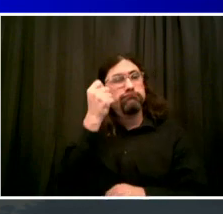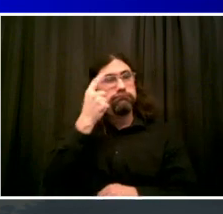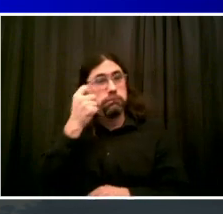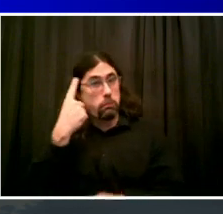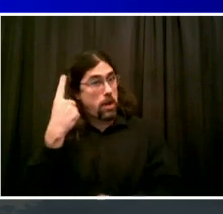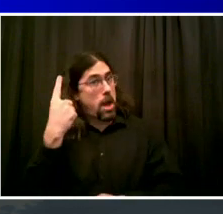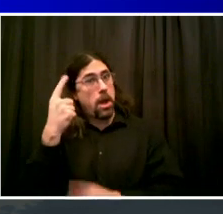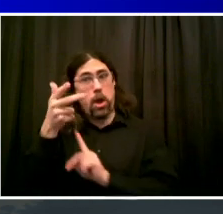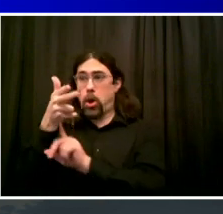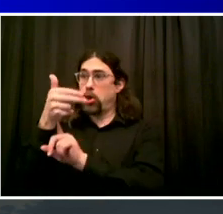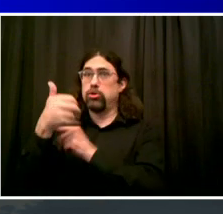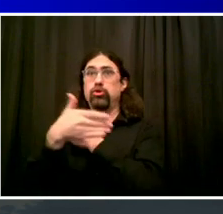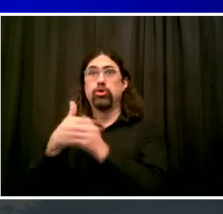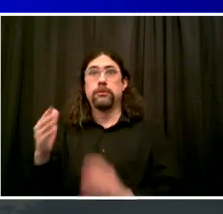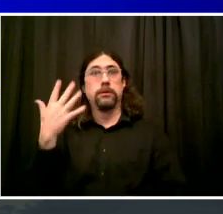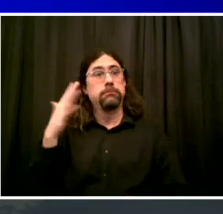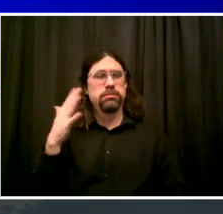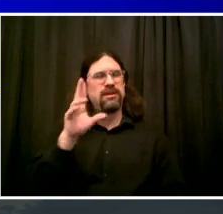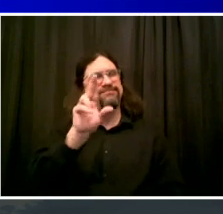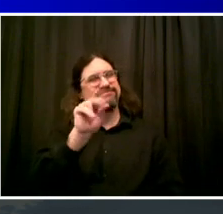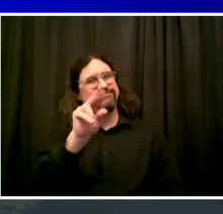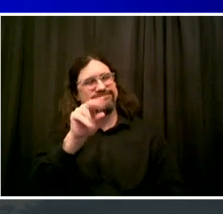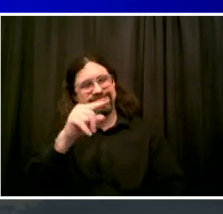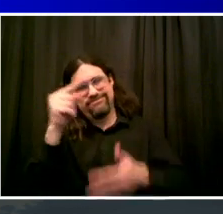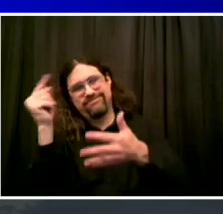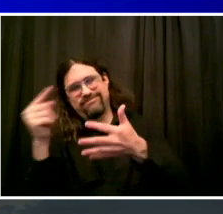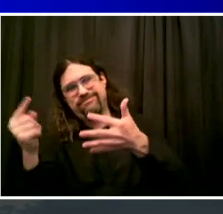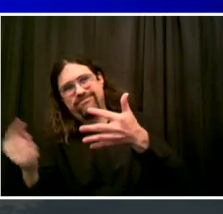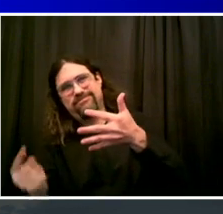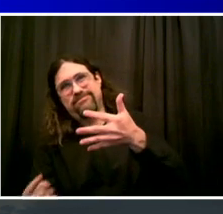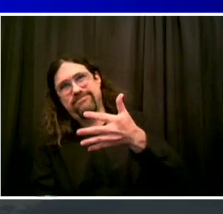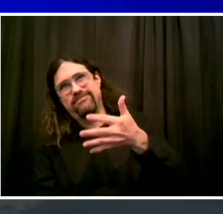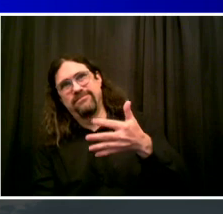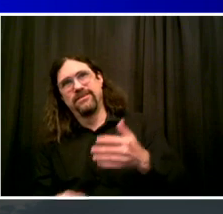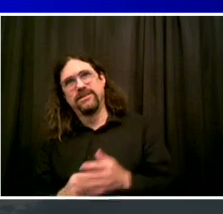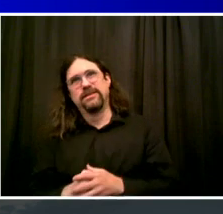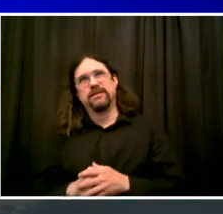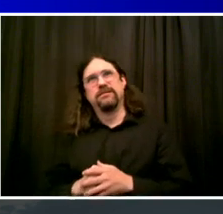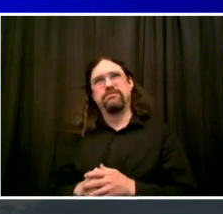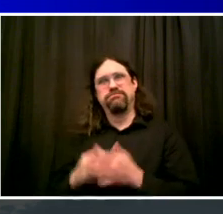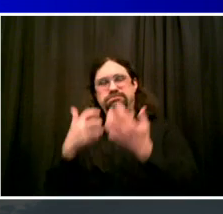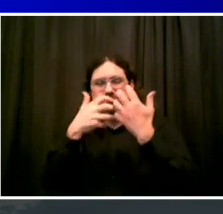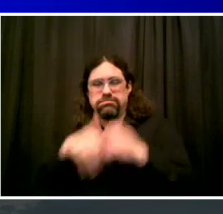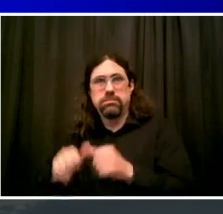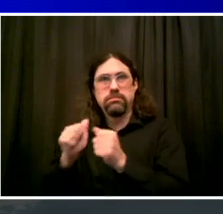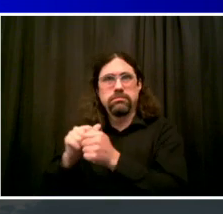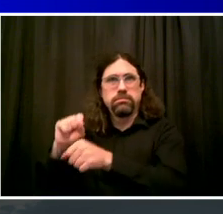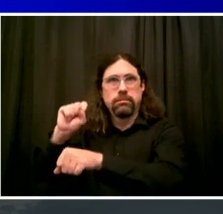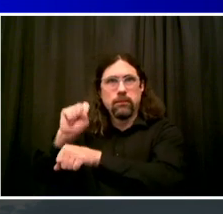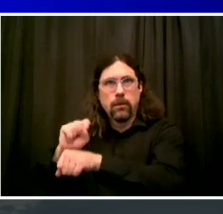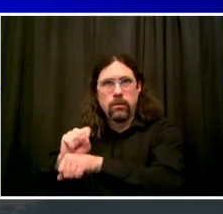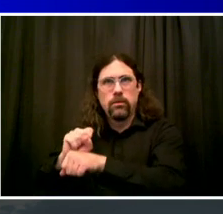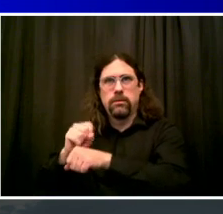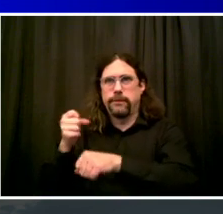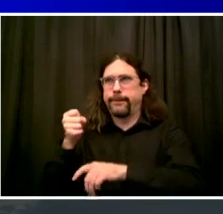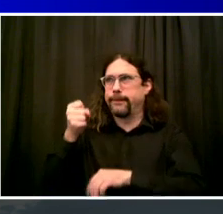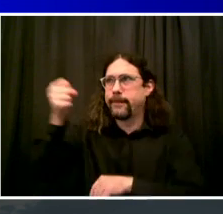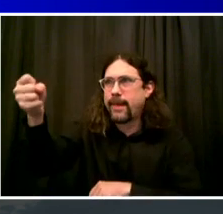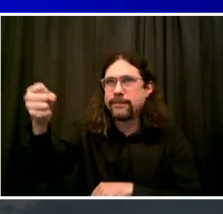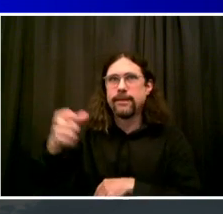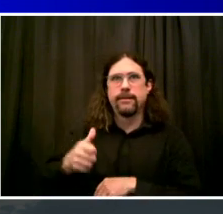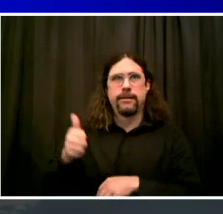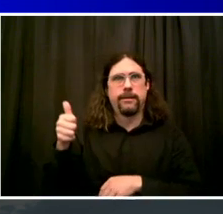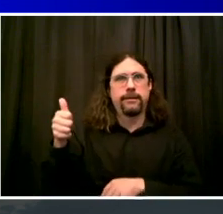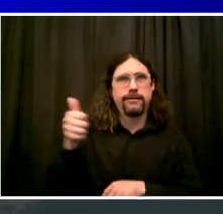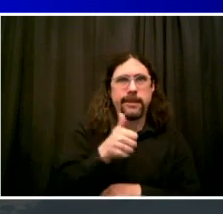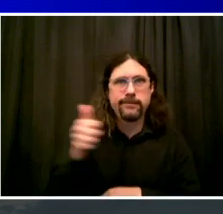someone's identified as needing that isolation and needing that option, to get them there, the transportation to get them there, the medical support once